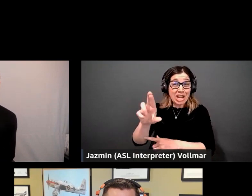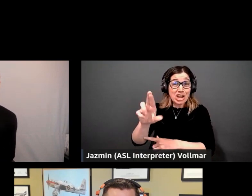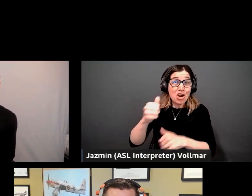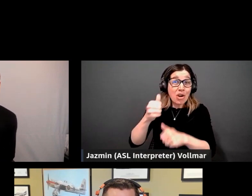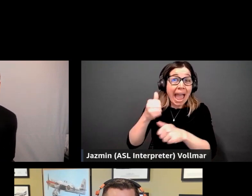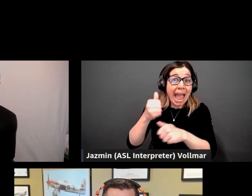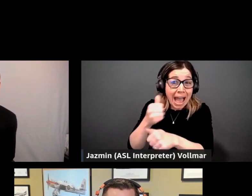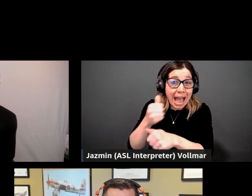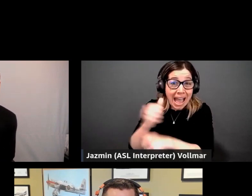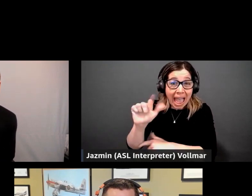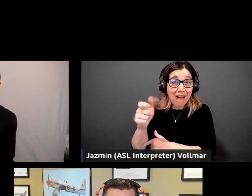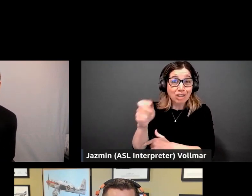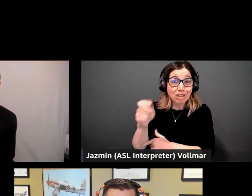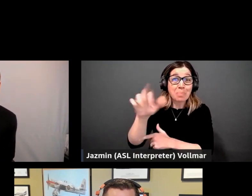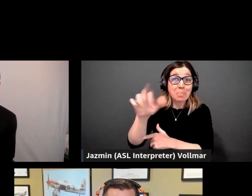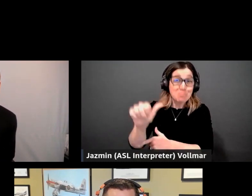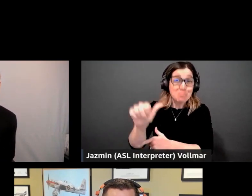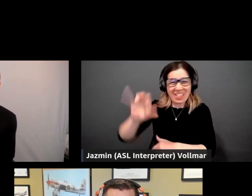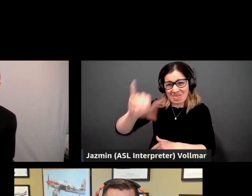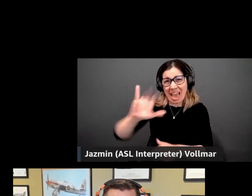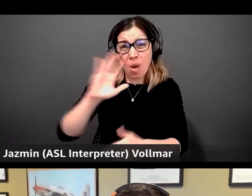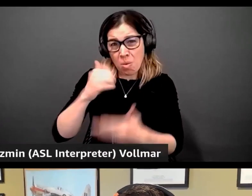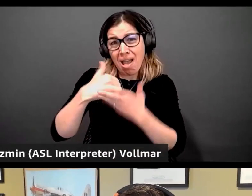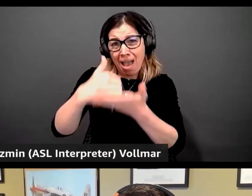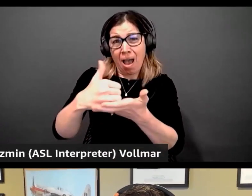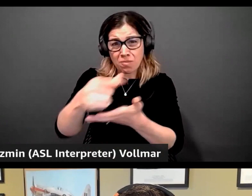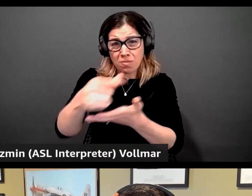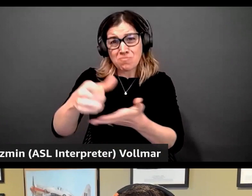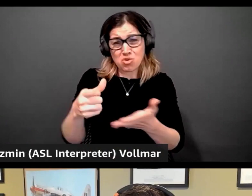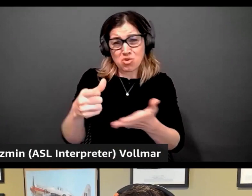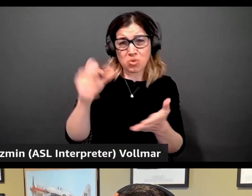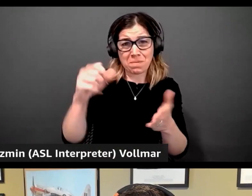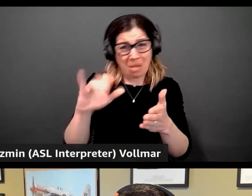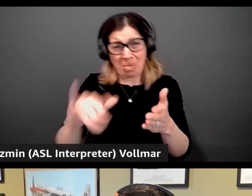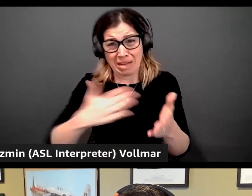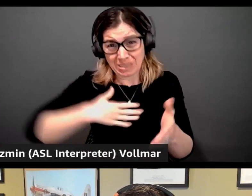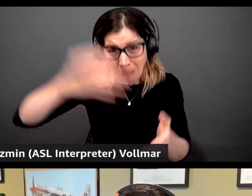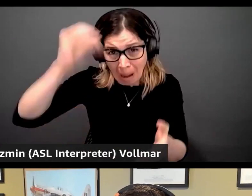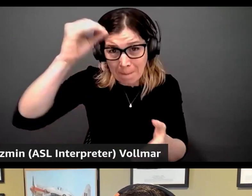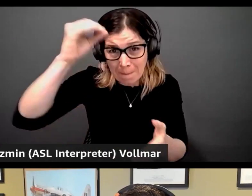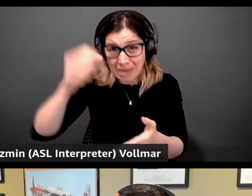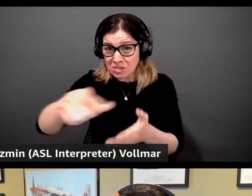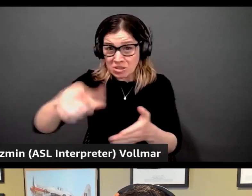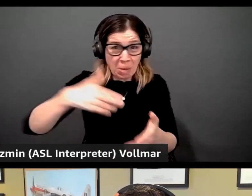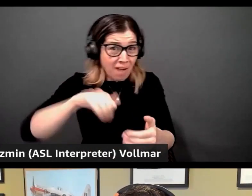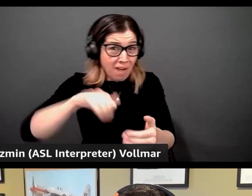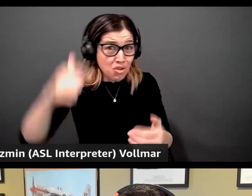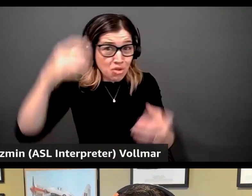That's going to help you in a lot of areas. But I don't know, that's my opinion. Do you have thoughts?